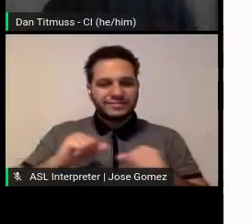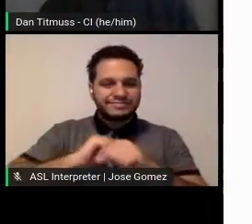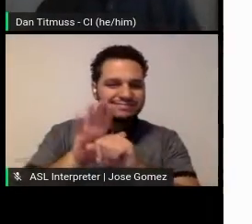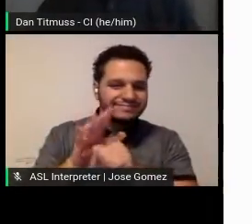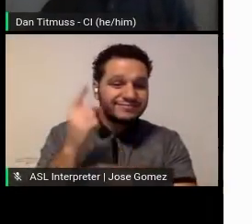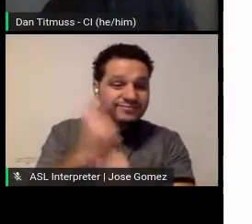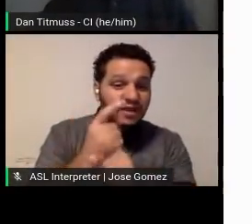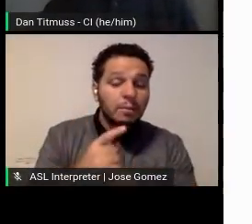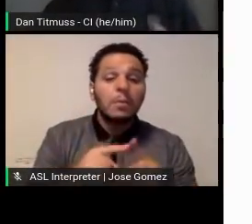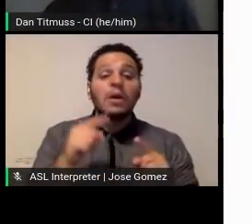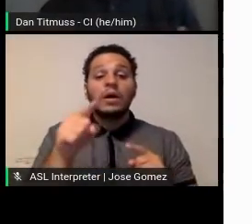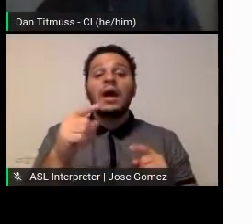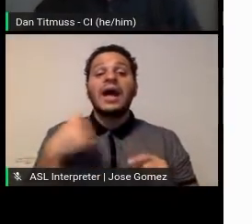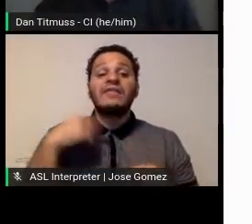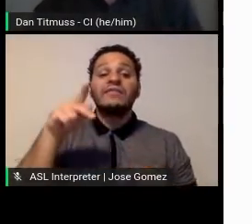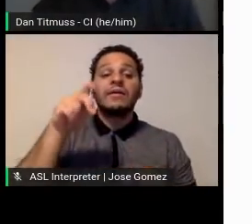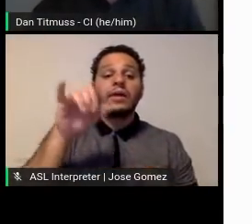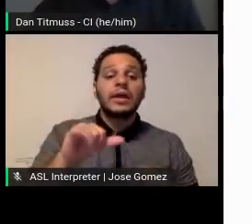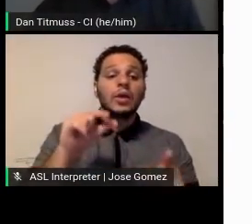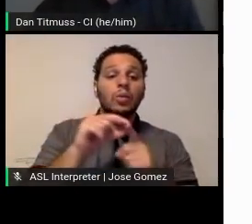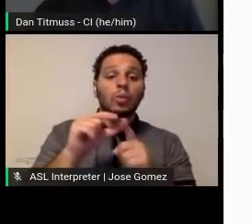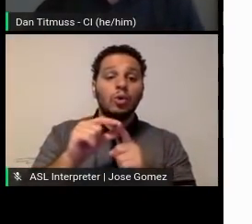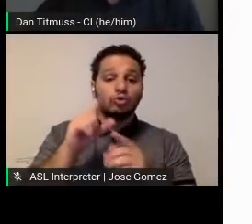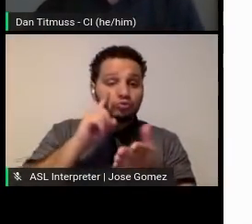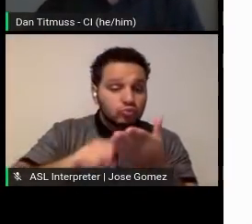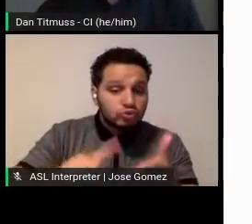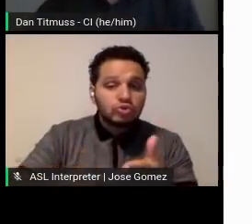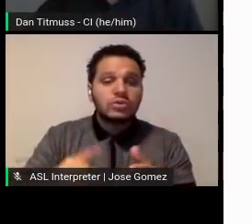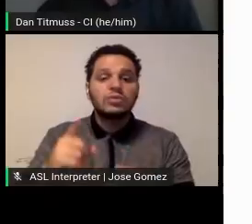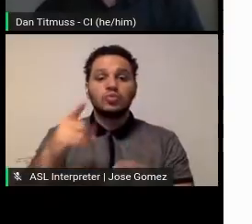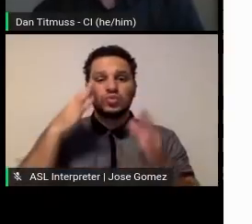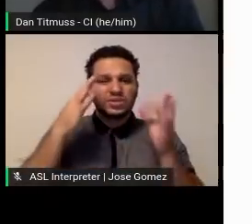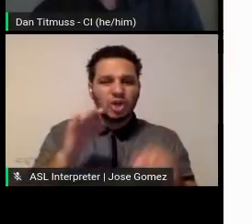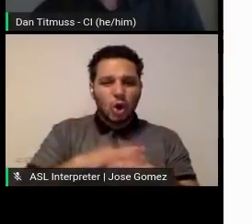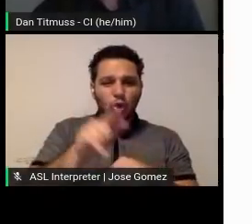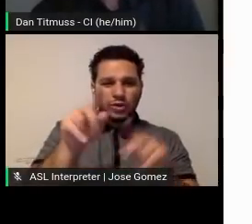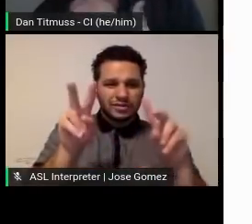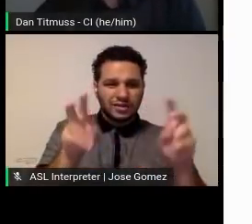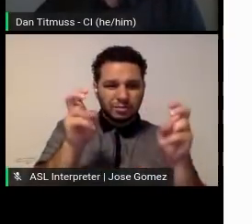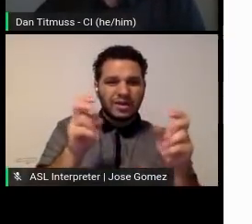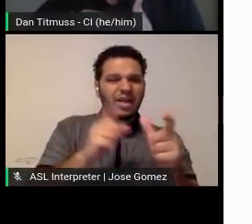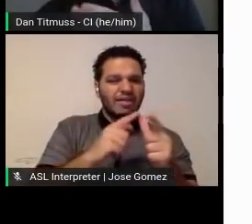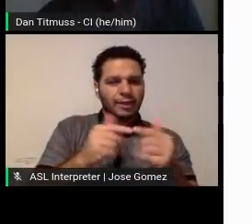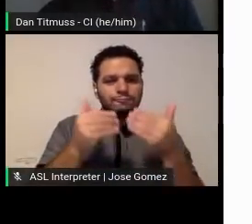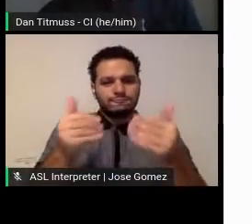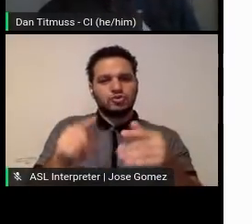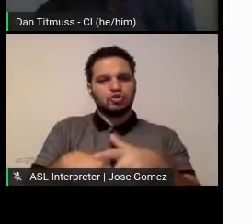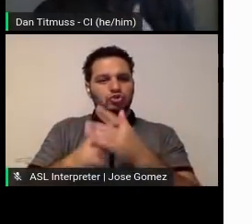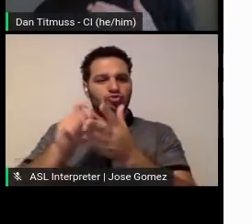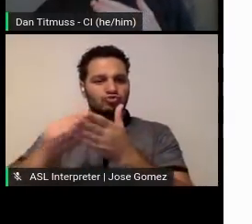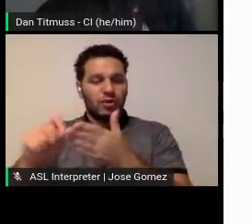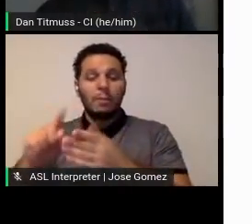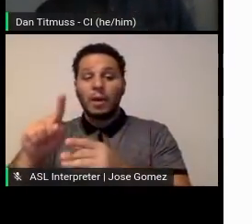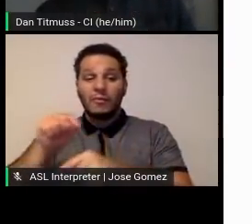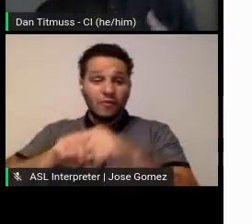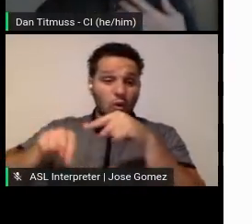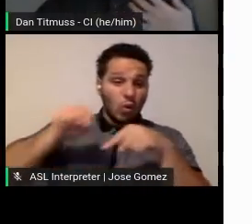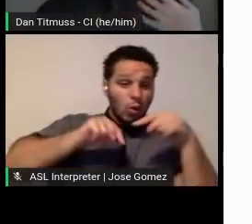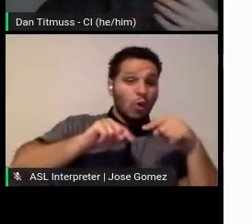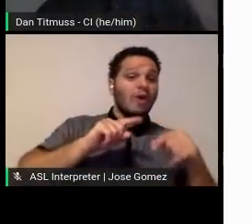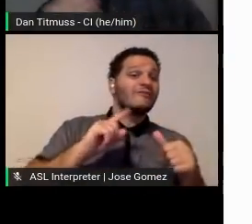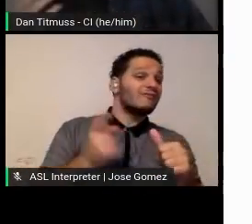Once you have your keyword selected, you know, you've done your research or you've decided on a topic, it's time to get writing. But before that, we've got to decide where it will